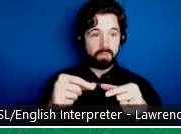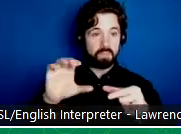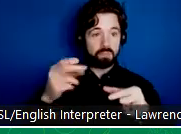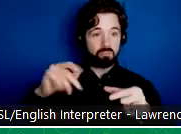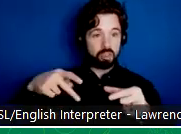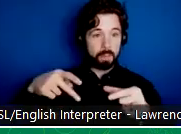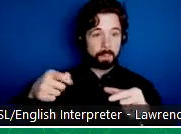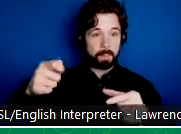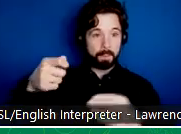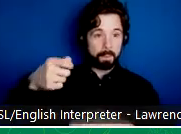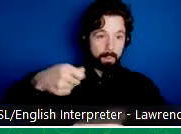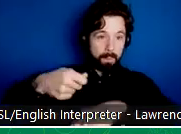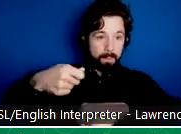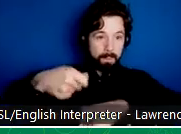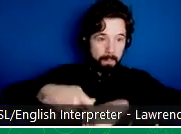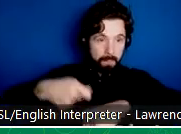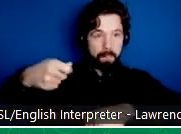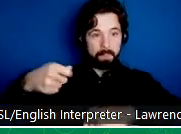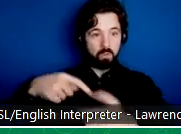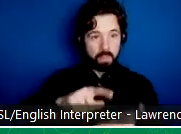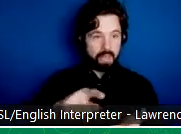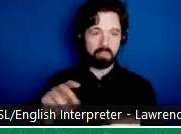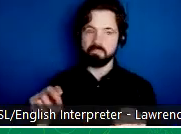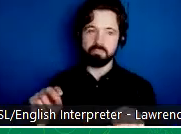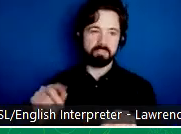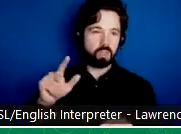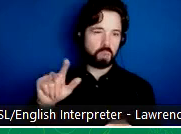have the chip functionality for 2024.